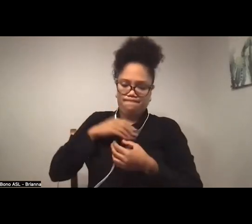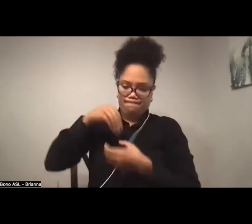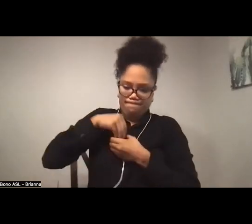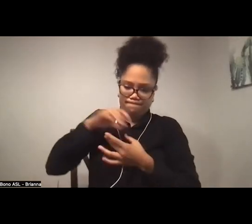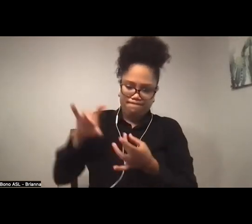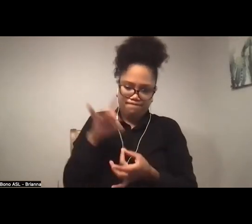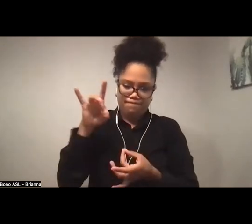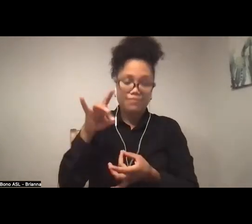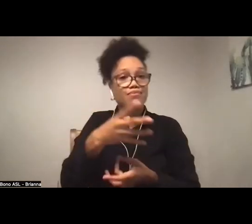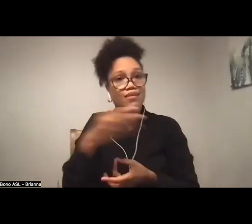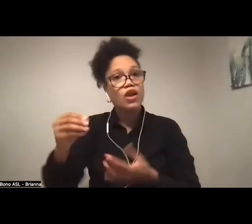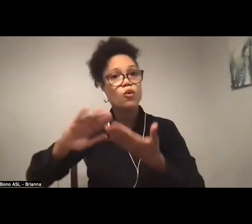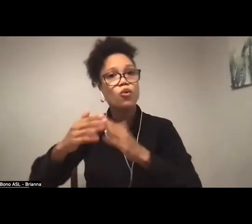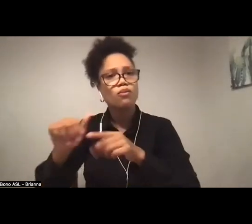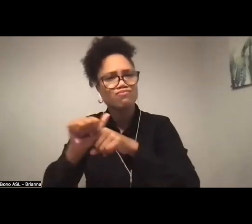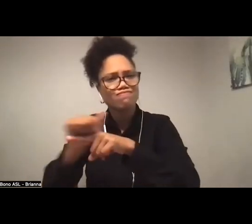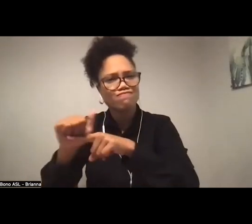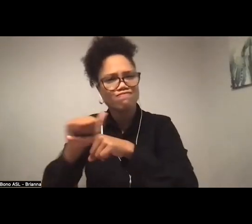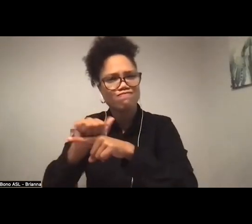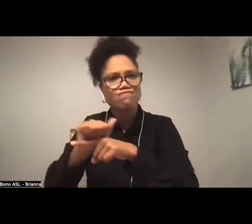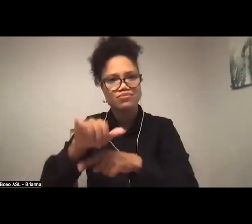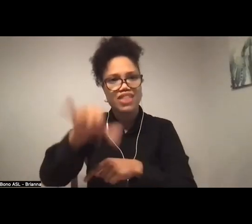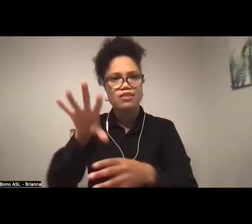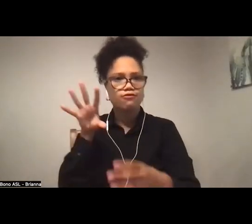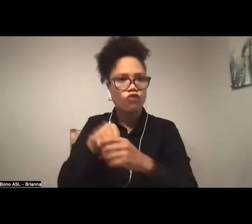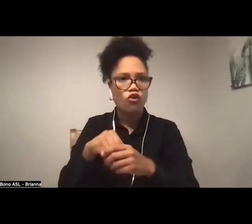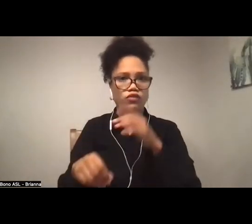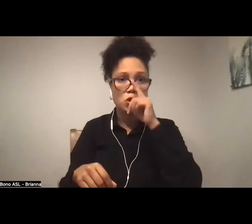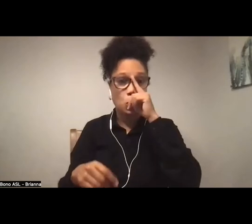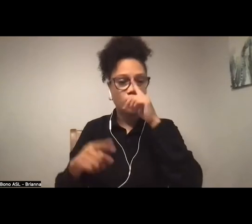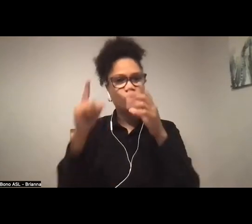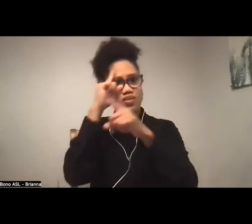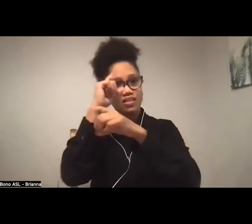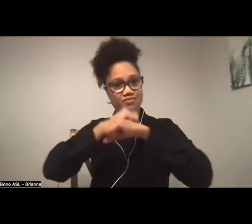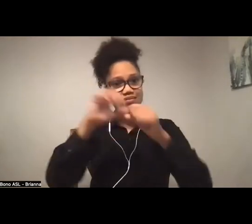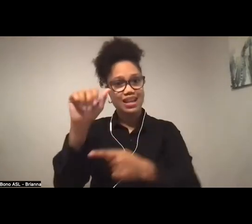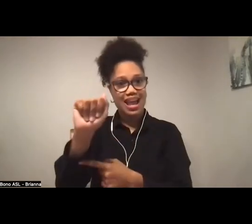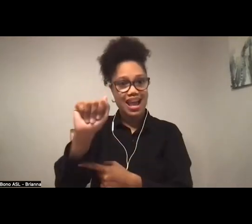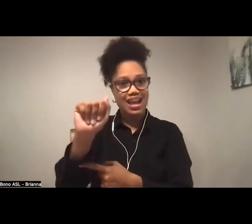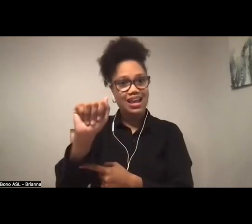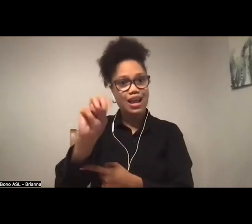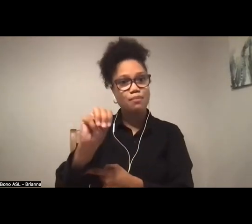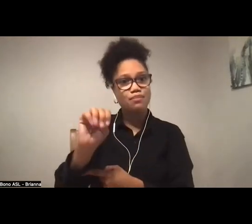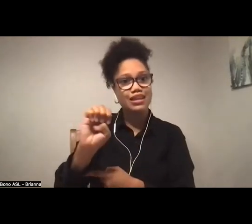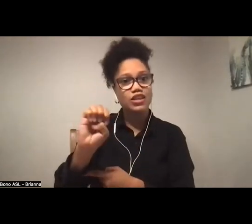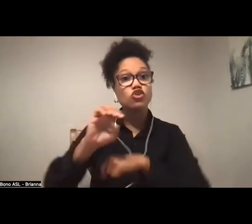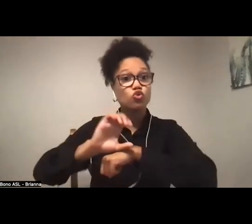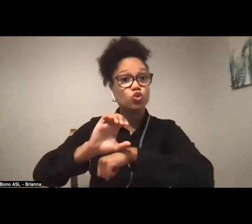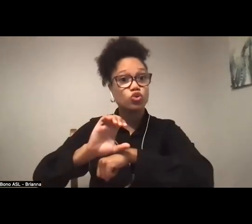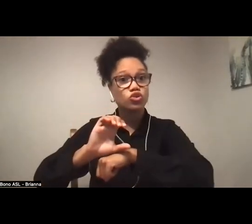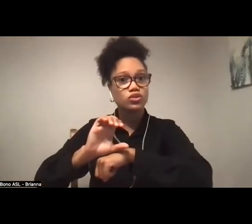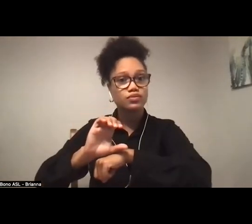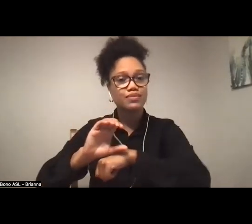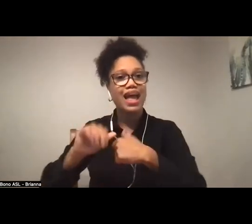community practices. When we think about like the AME Church and the way in which